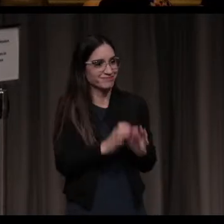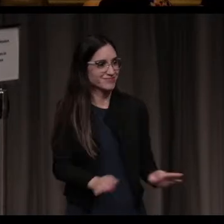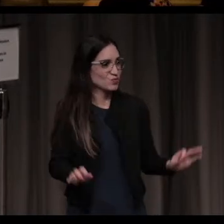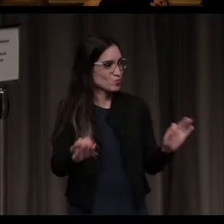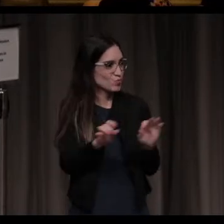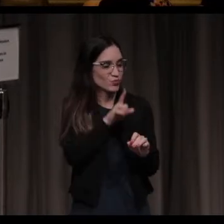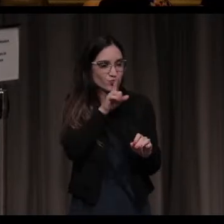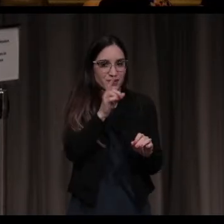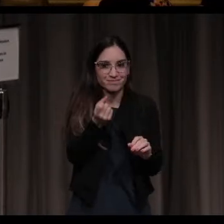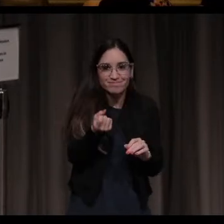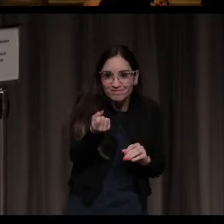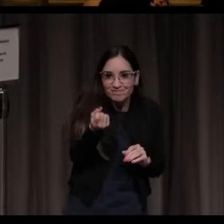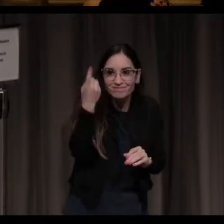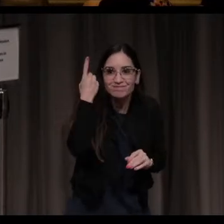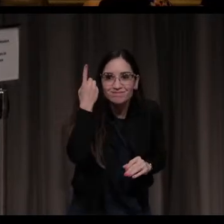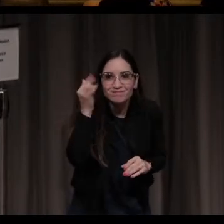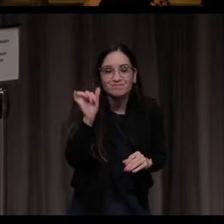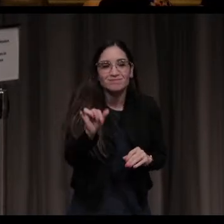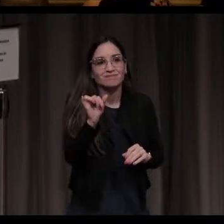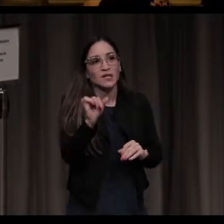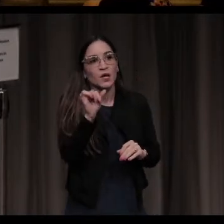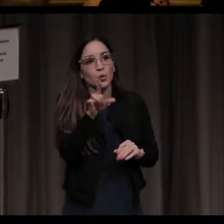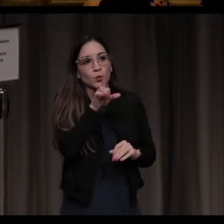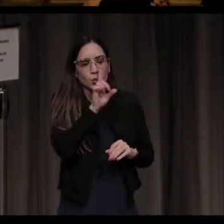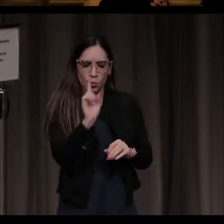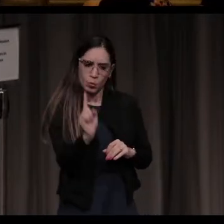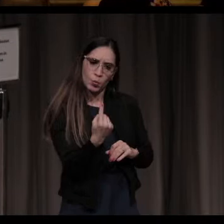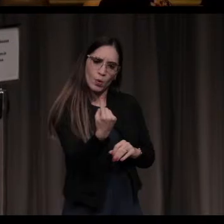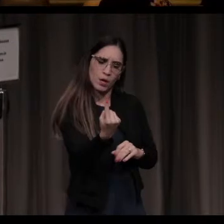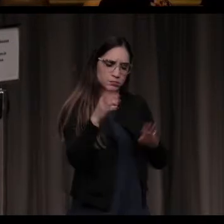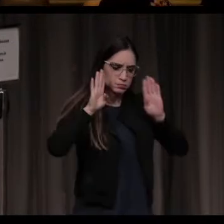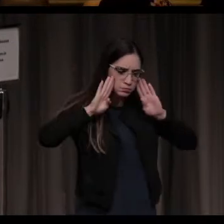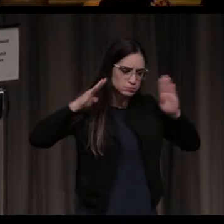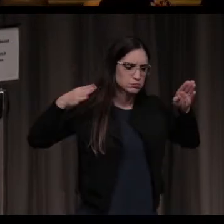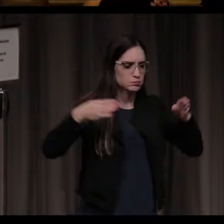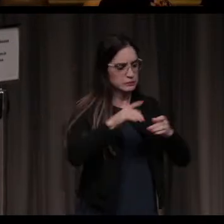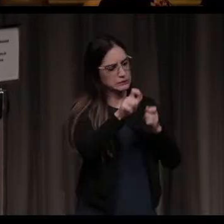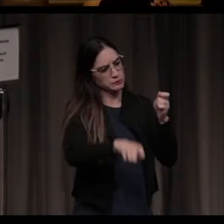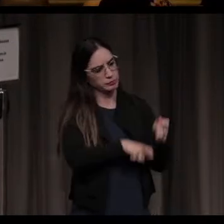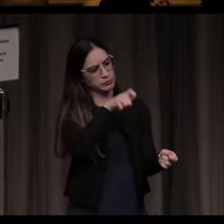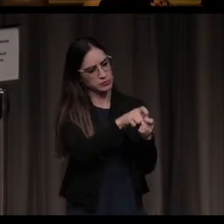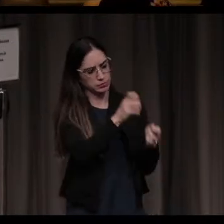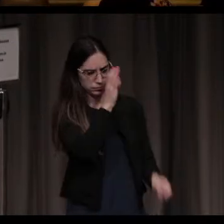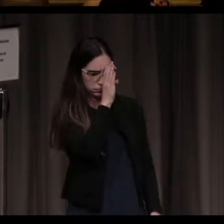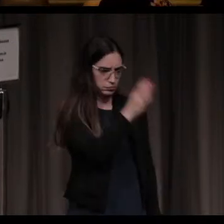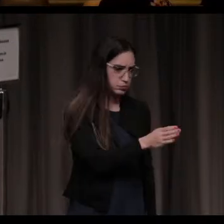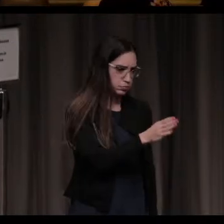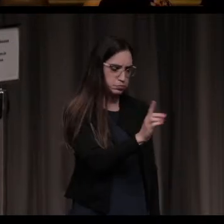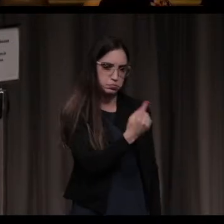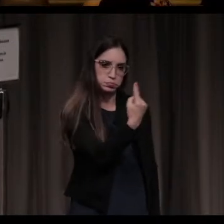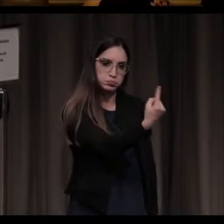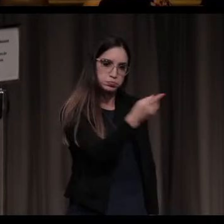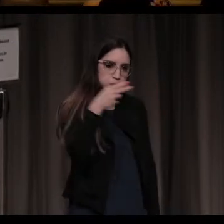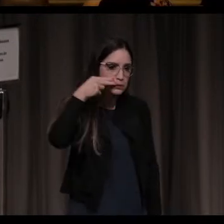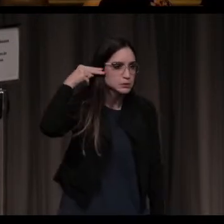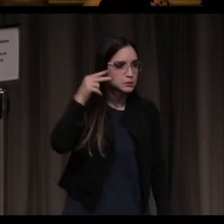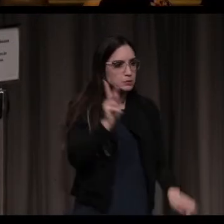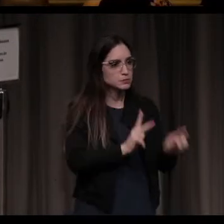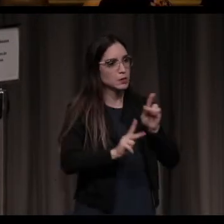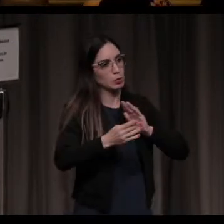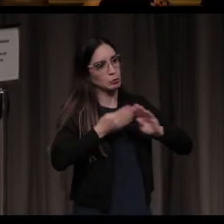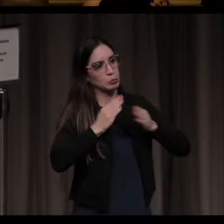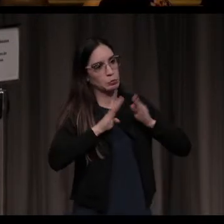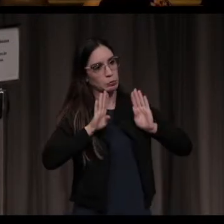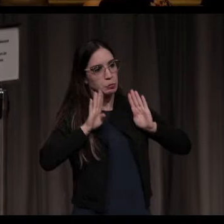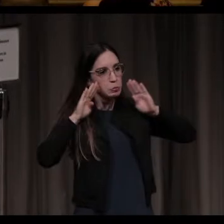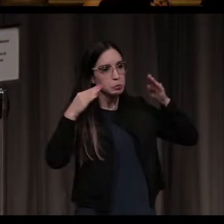and kind of abandoning the idea that there's an authentic way to be Indigenous, or that Indigenous people have like an authentic